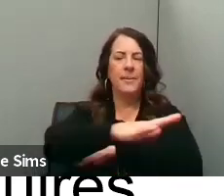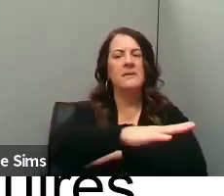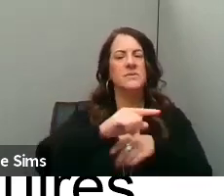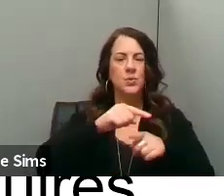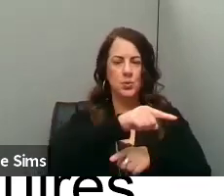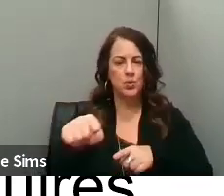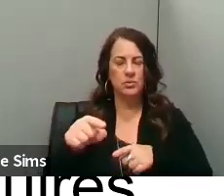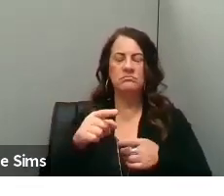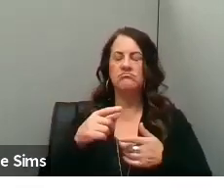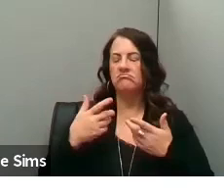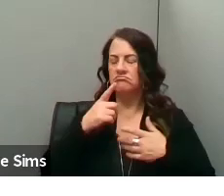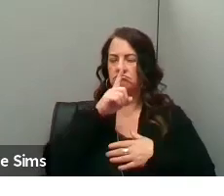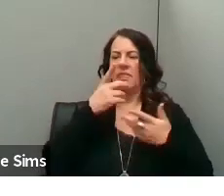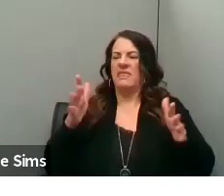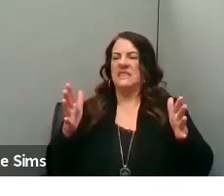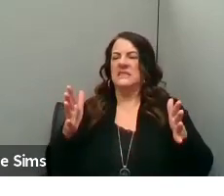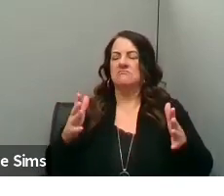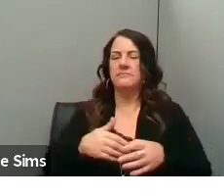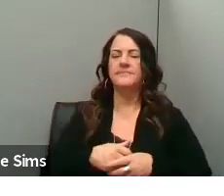Next slide, please.